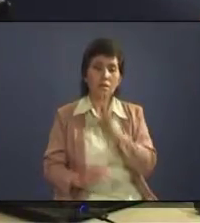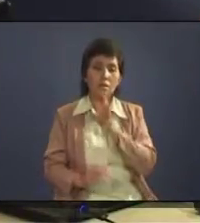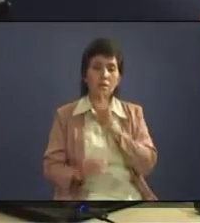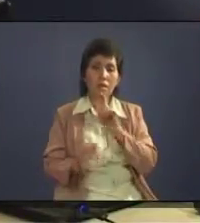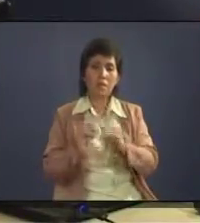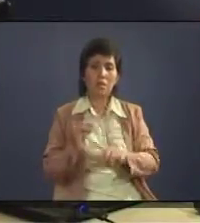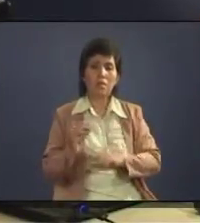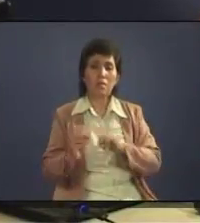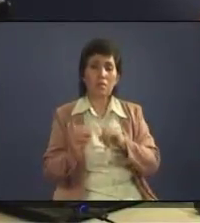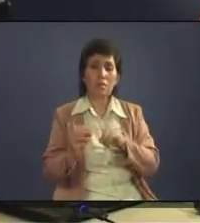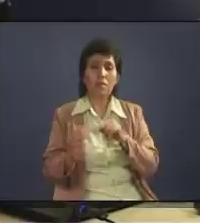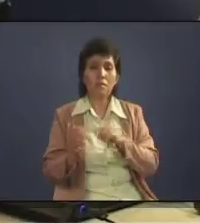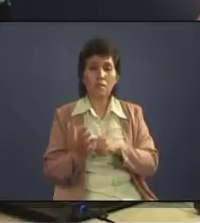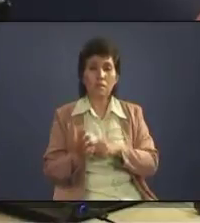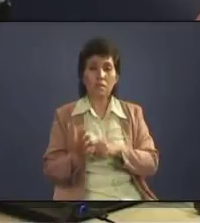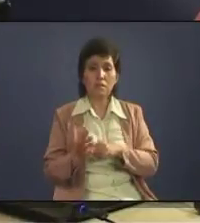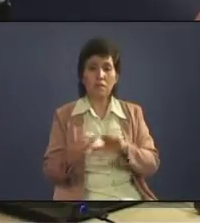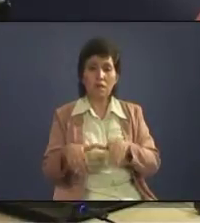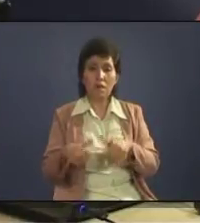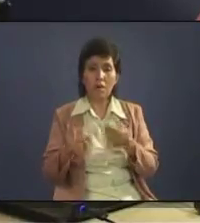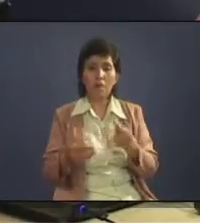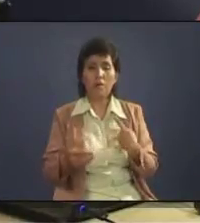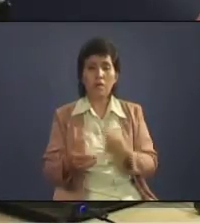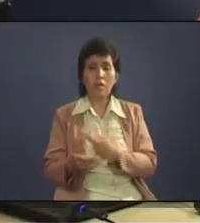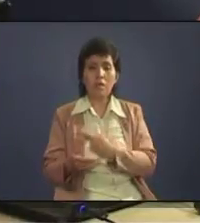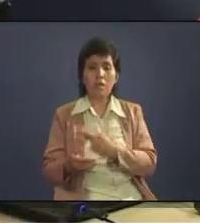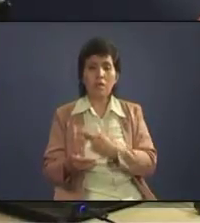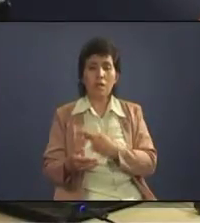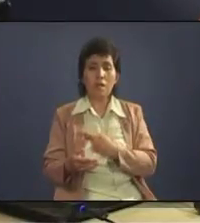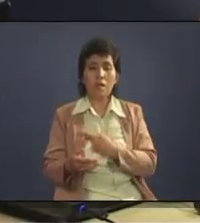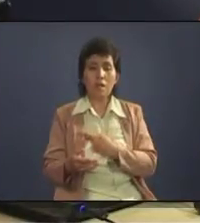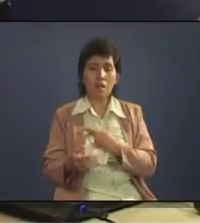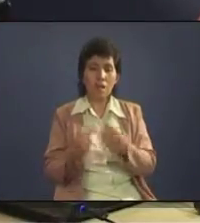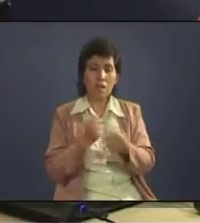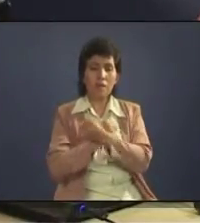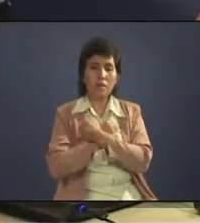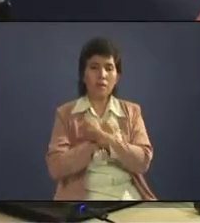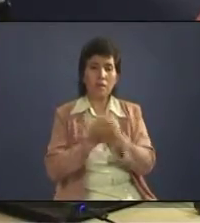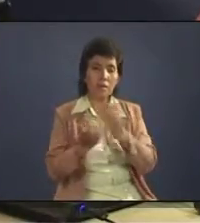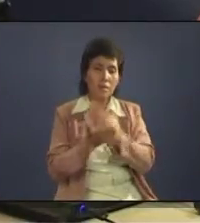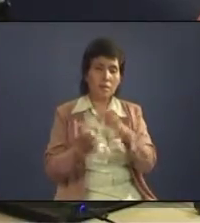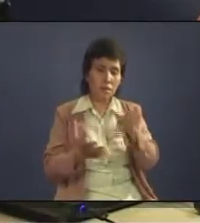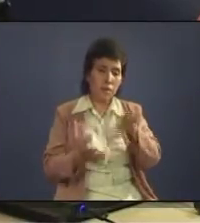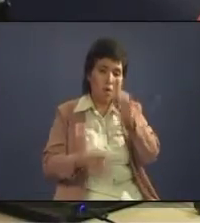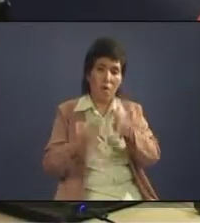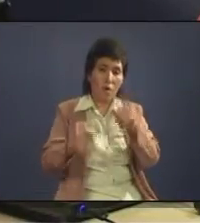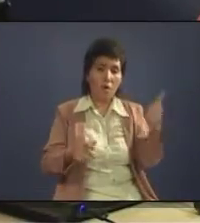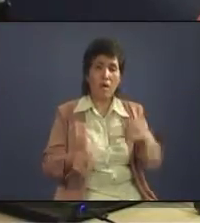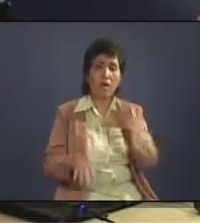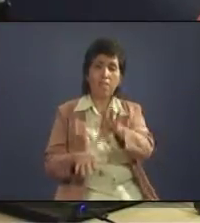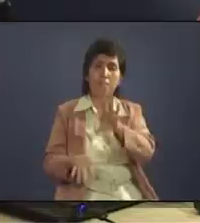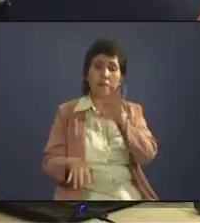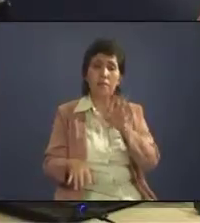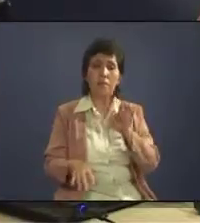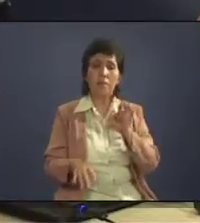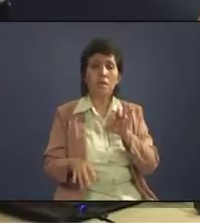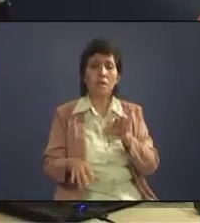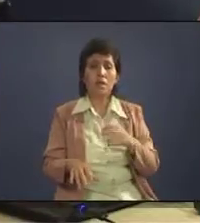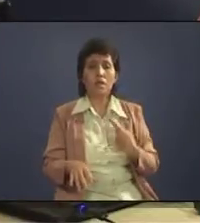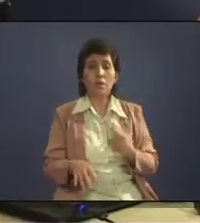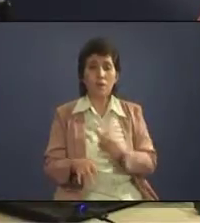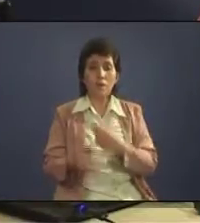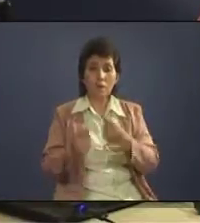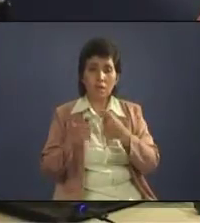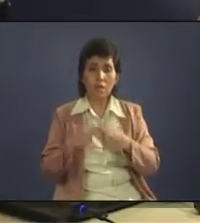what is love? Okay, how can we love someone and we choose the one that we love most? Okay, how can we just when we